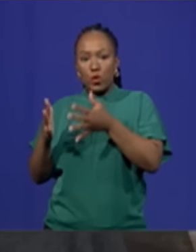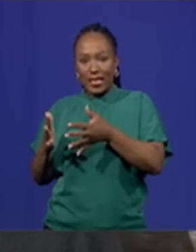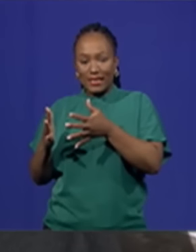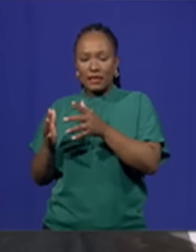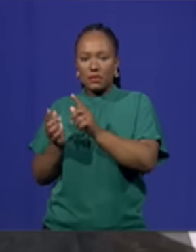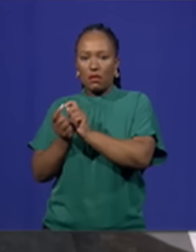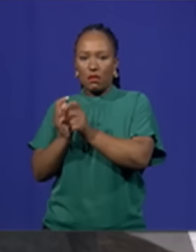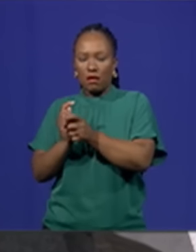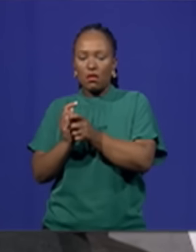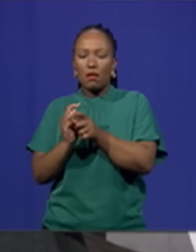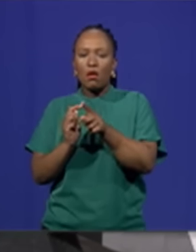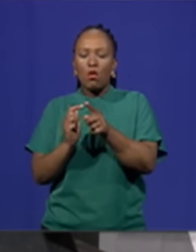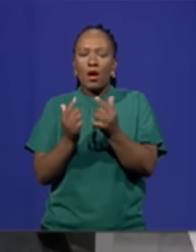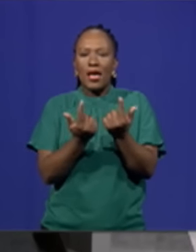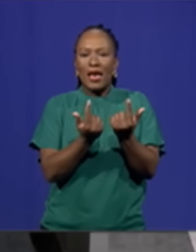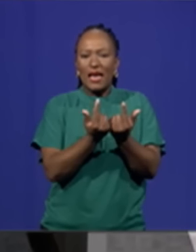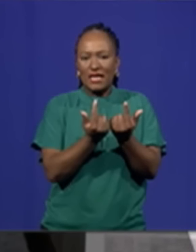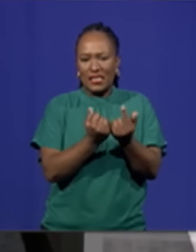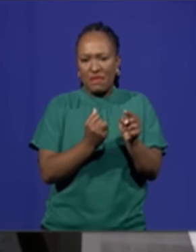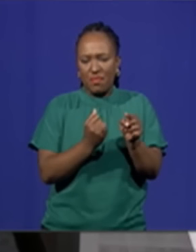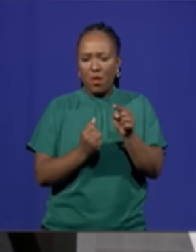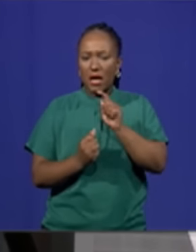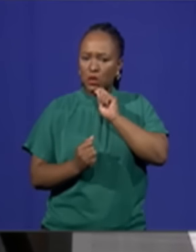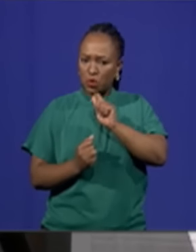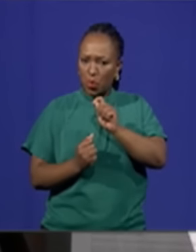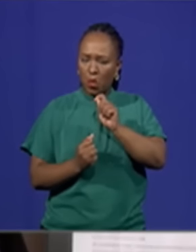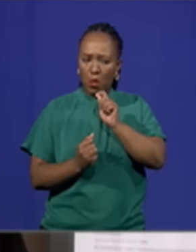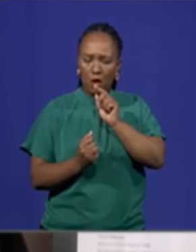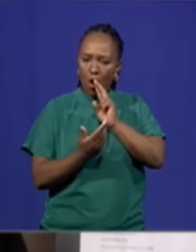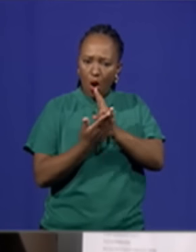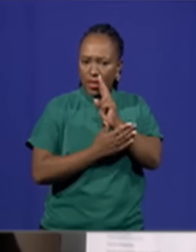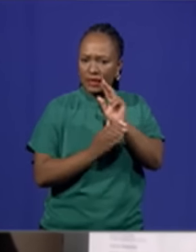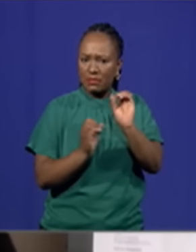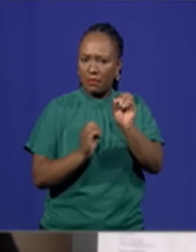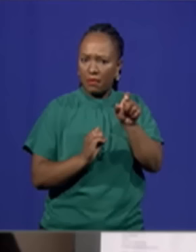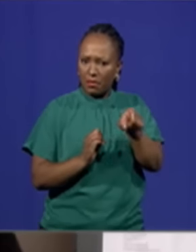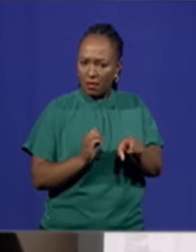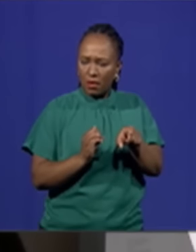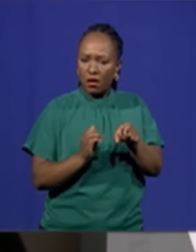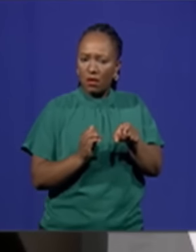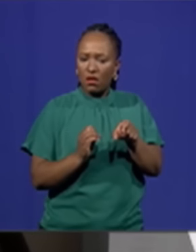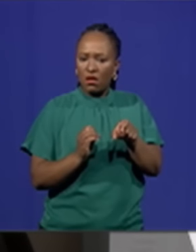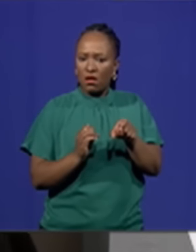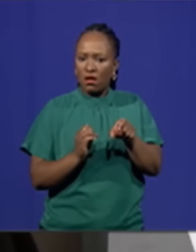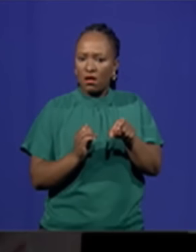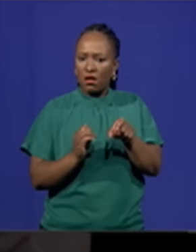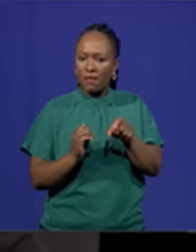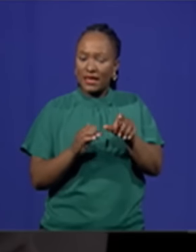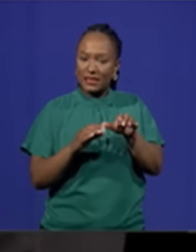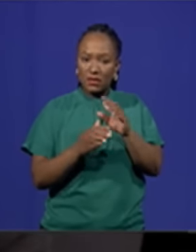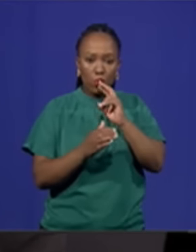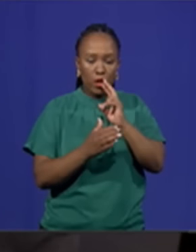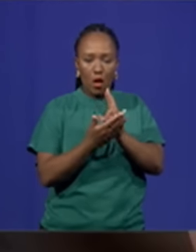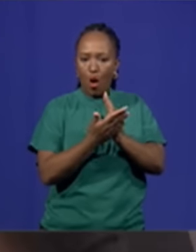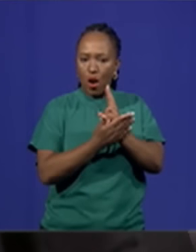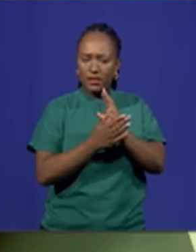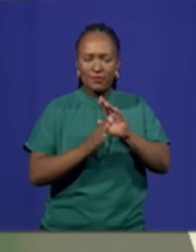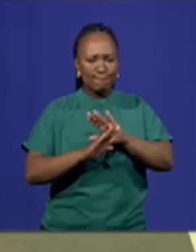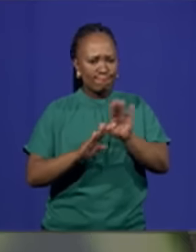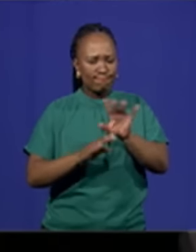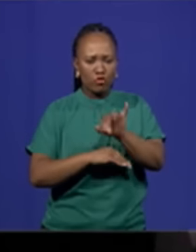was dishonest about, and it is dishonesty that Action does not support. Le fa go nnile